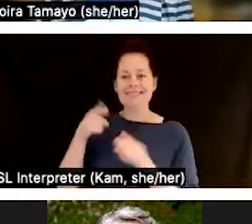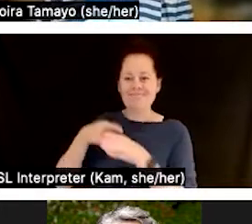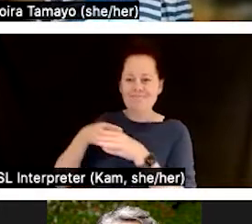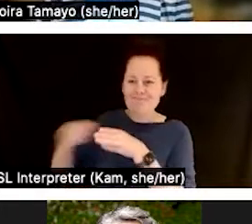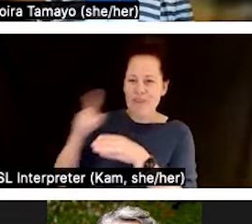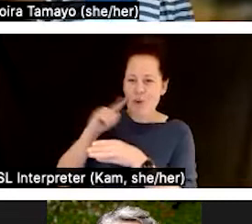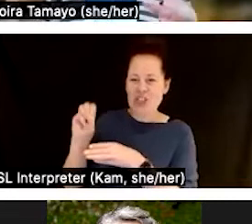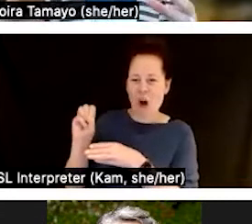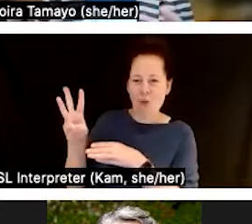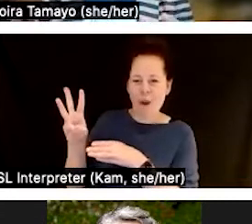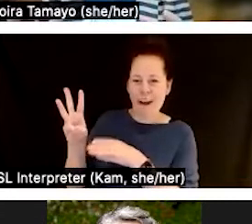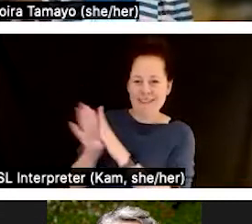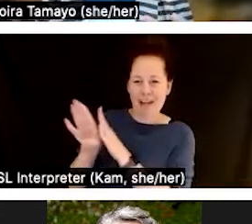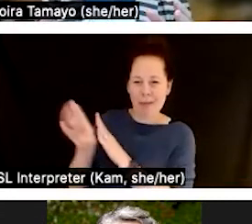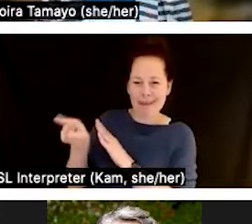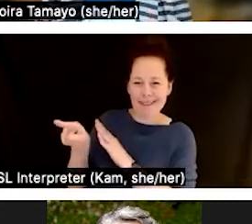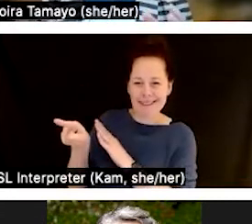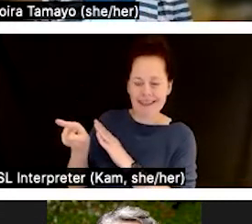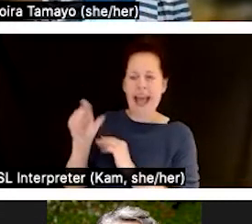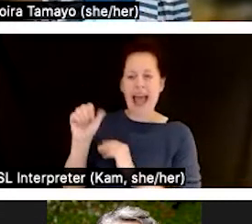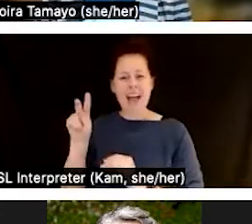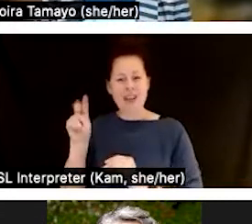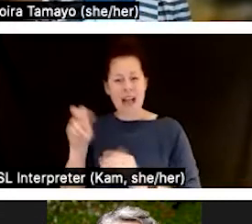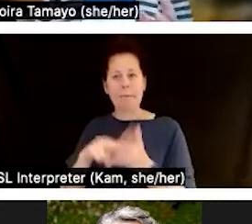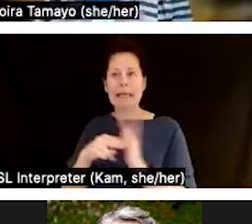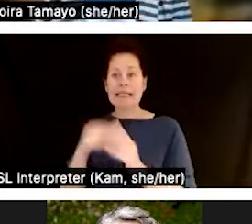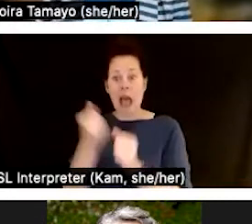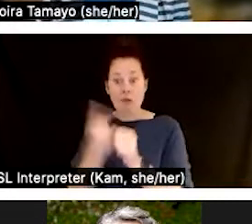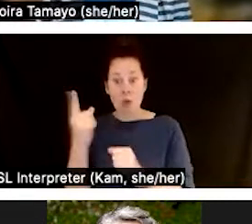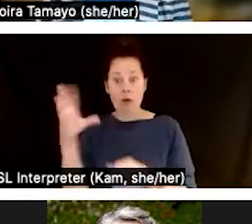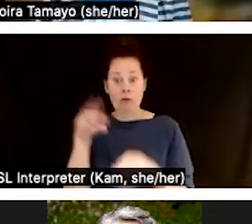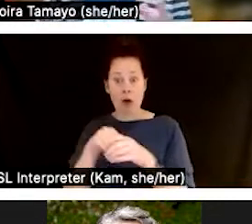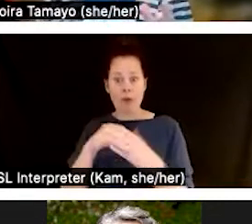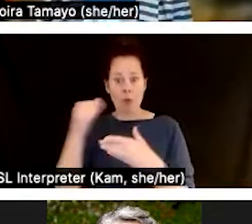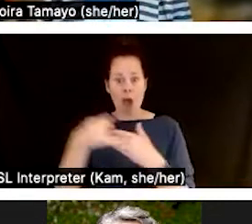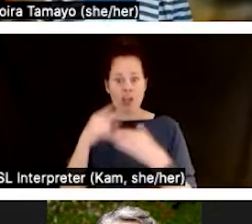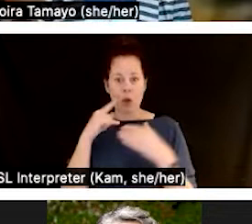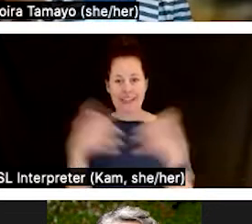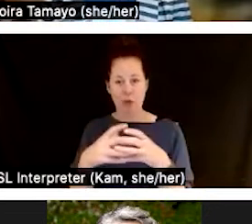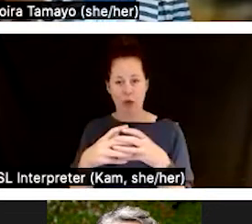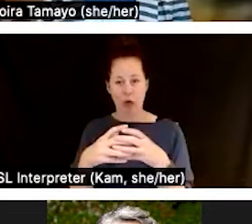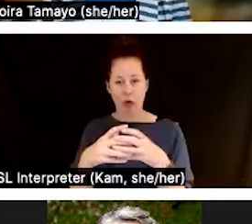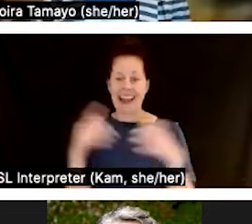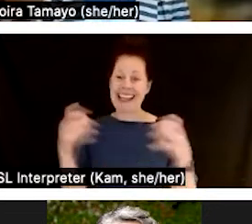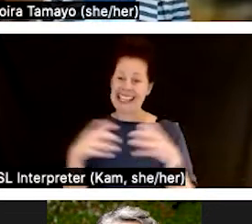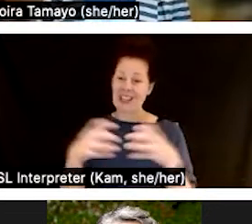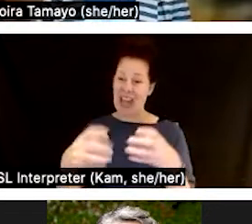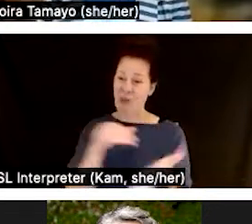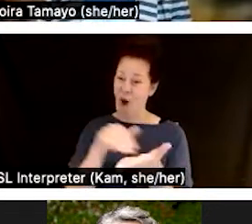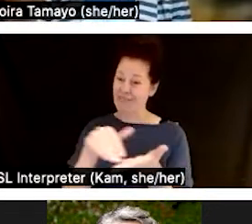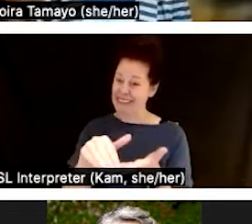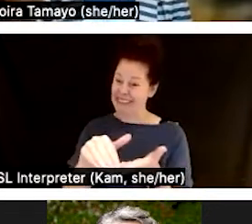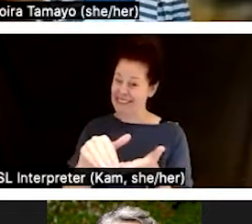And basically it means that everyone involved in a project gets together very frequently, maybe every